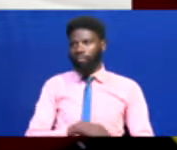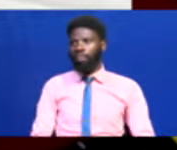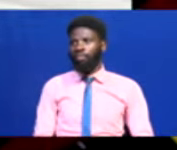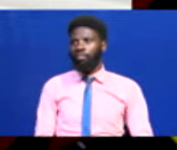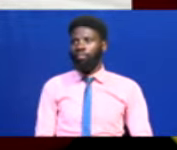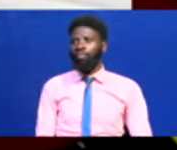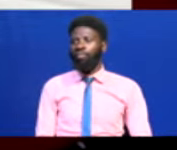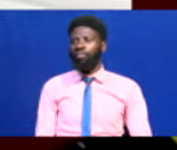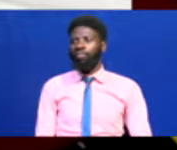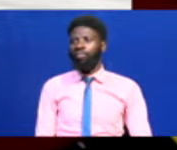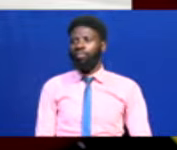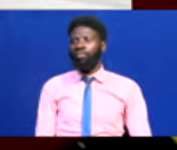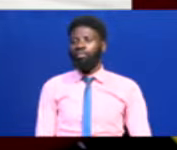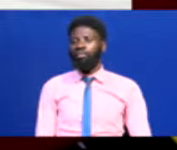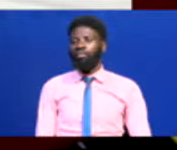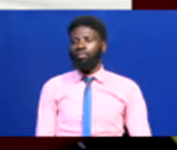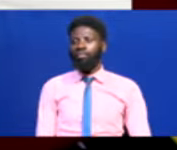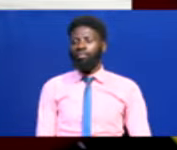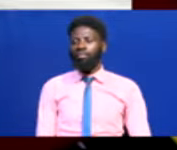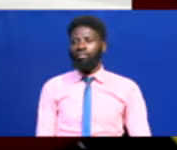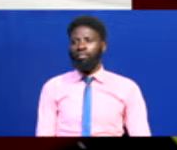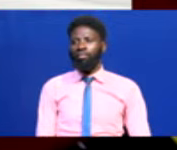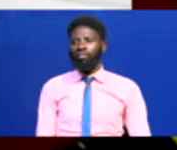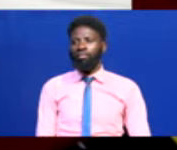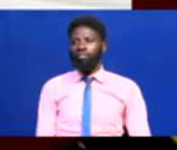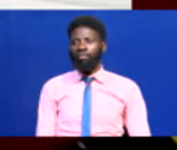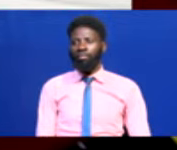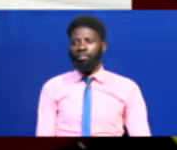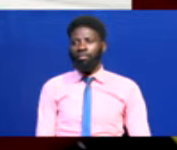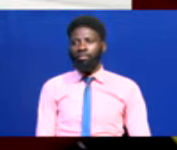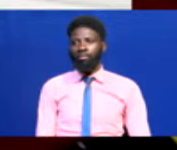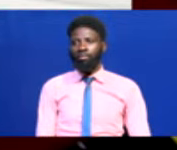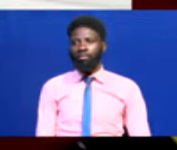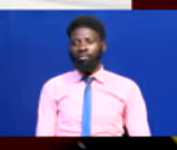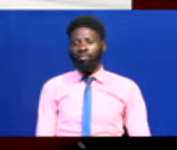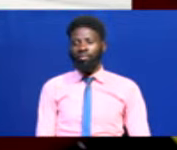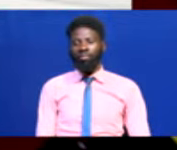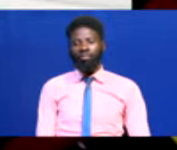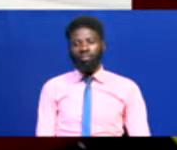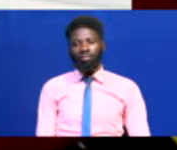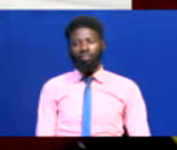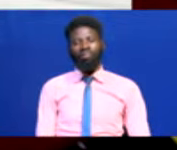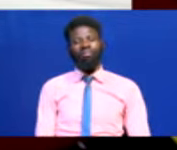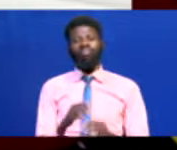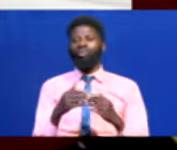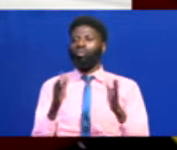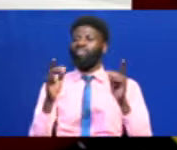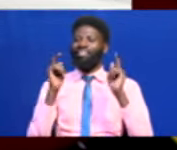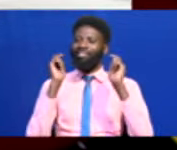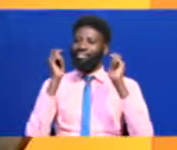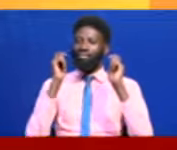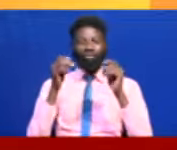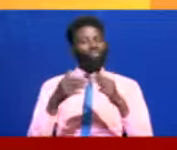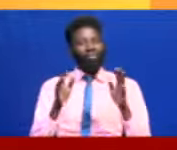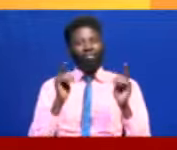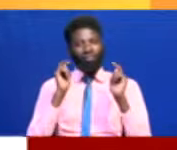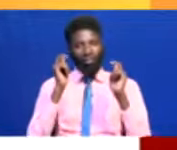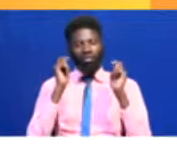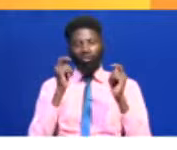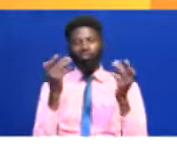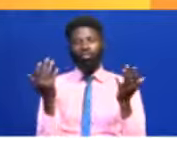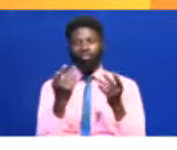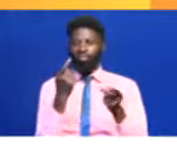Yes, the tenders. The tenders. I think he's talking about those who have already been in the system. It is an open, tender where